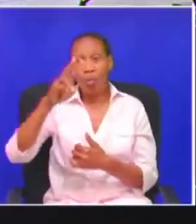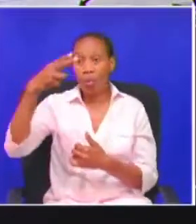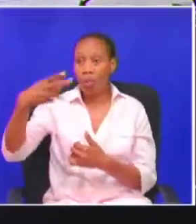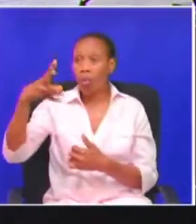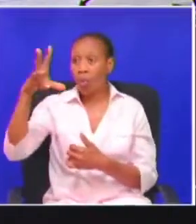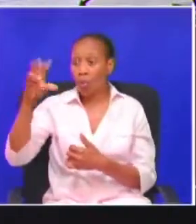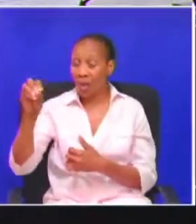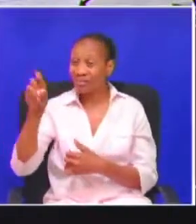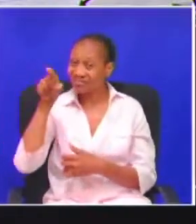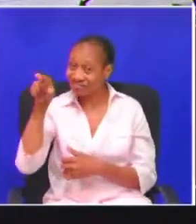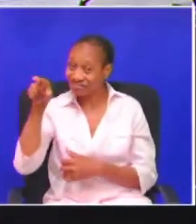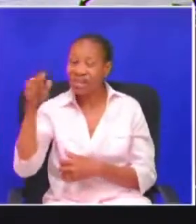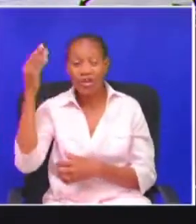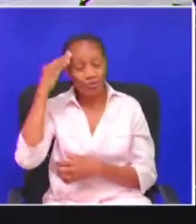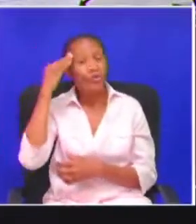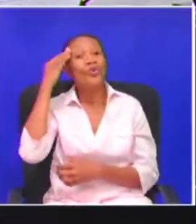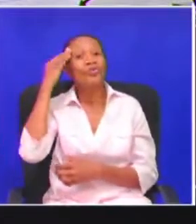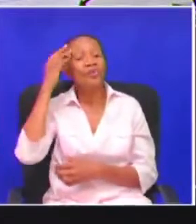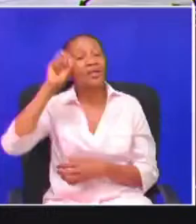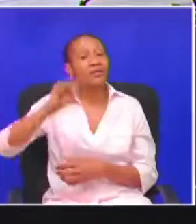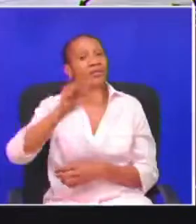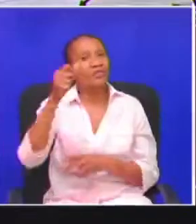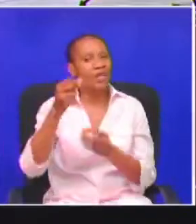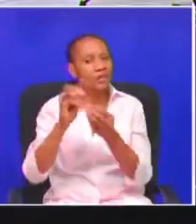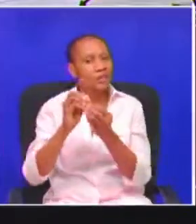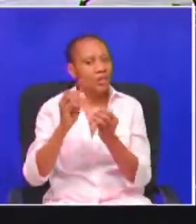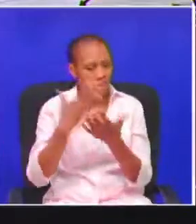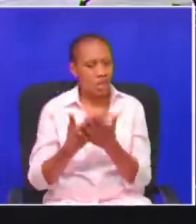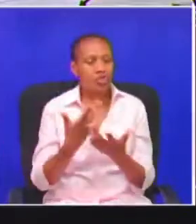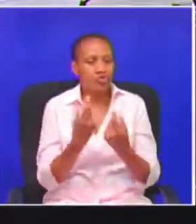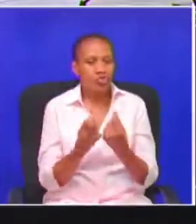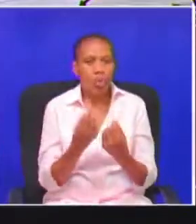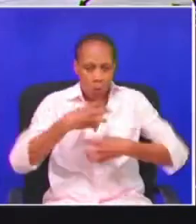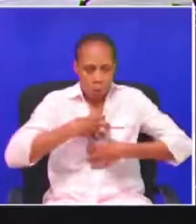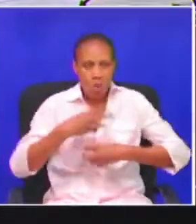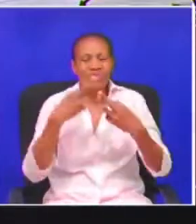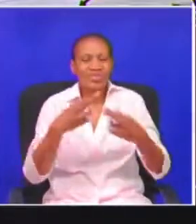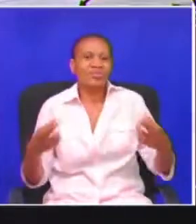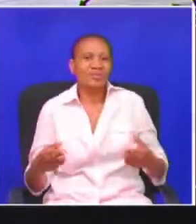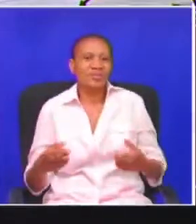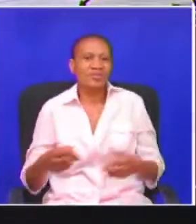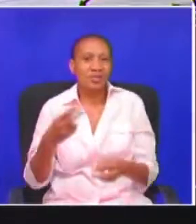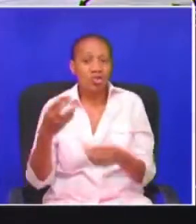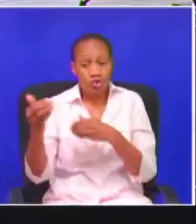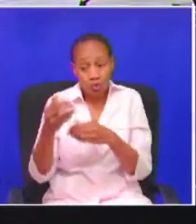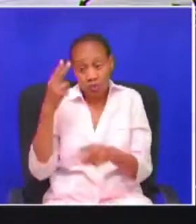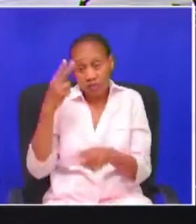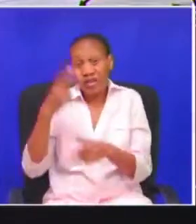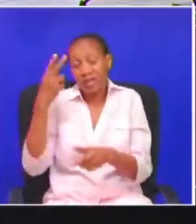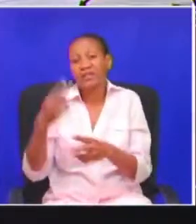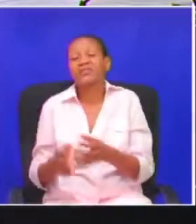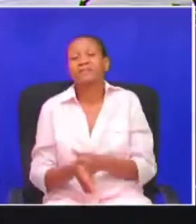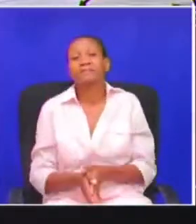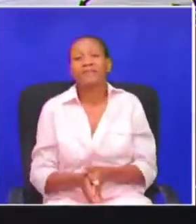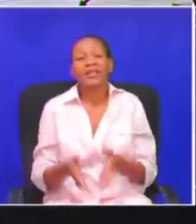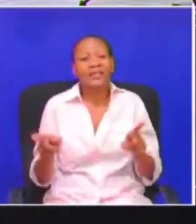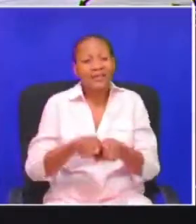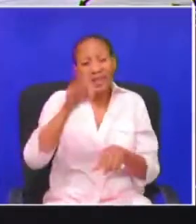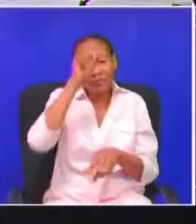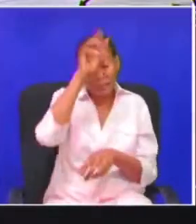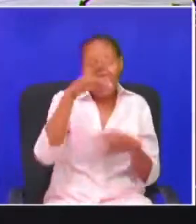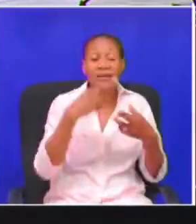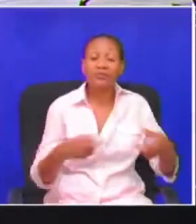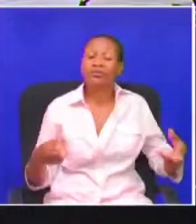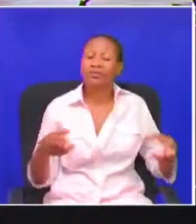to finalization, hopefully. Now, even on critical minerals, we've gone from